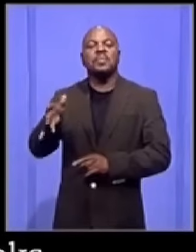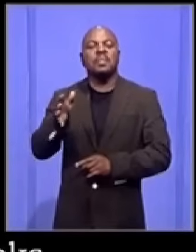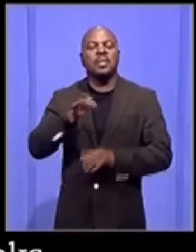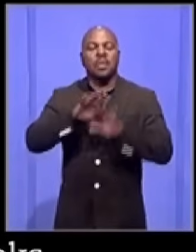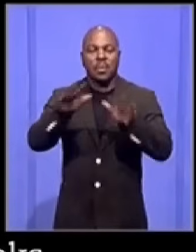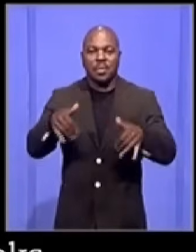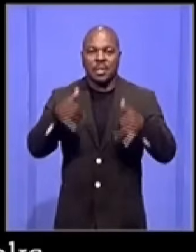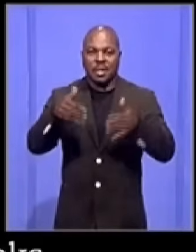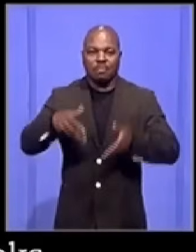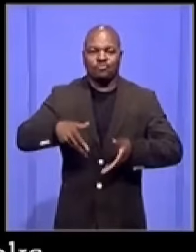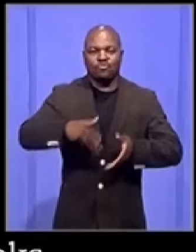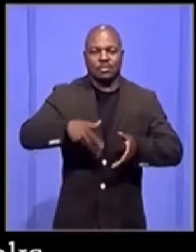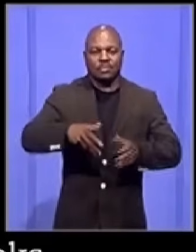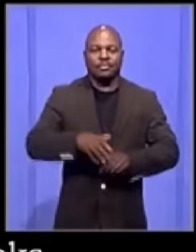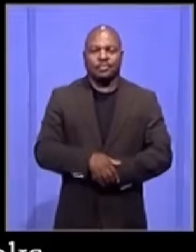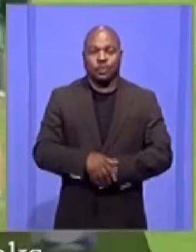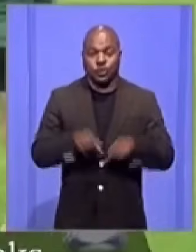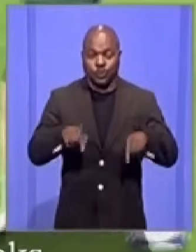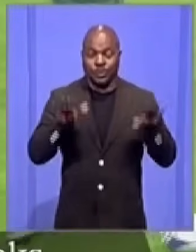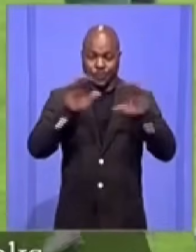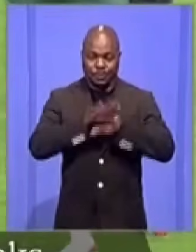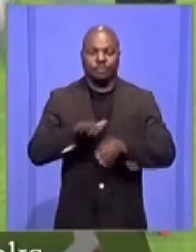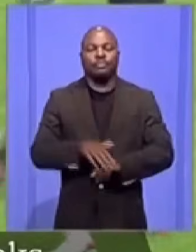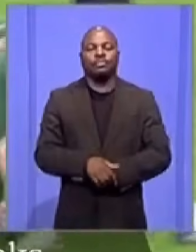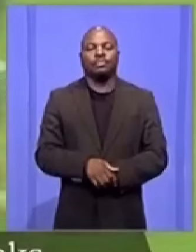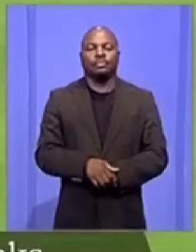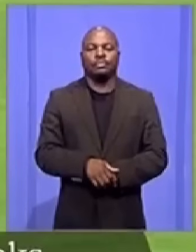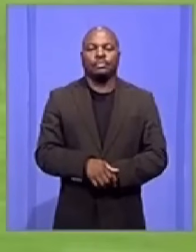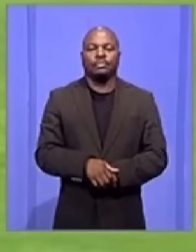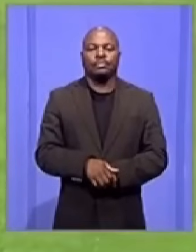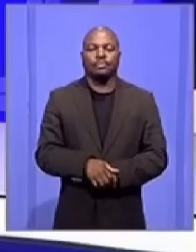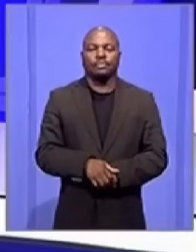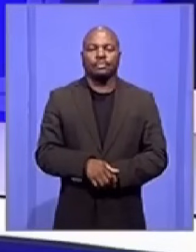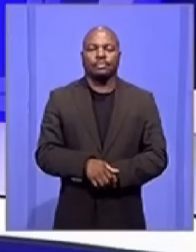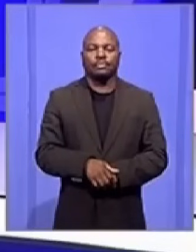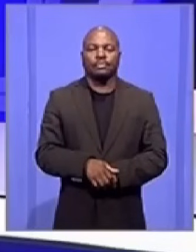sa lefase sa rugby bosegompiong.